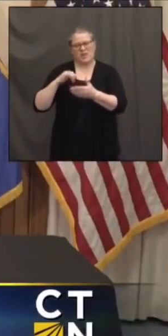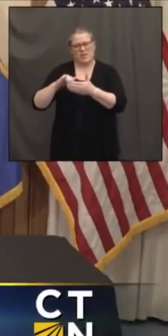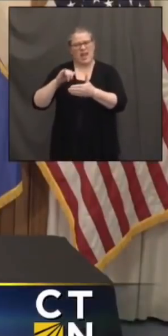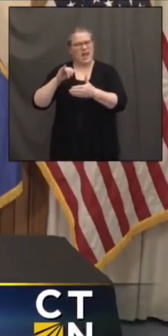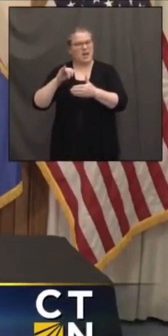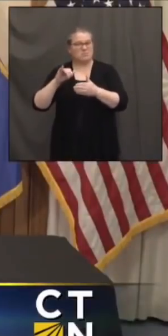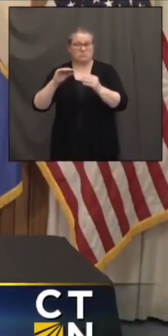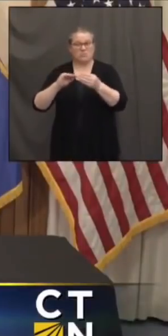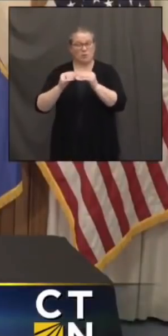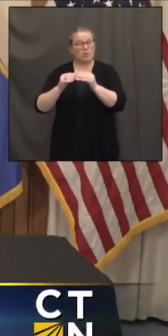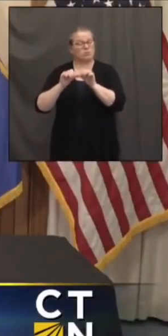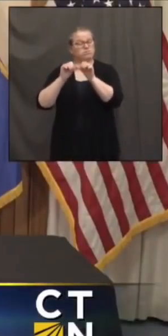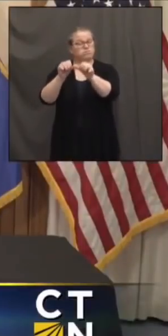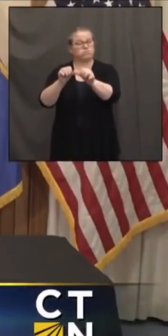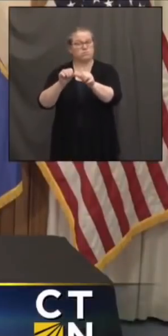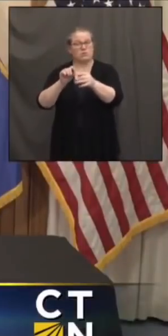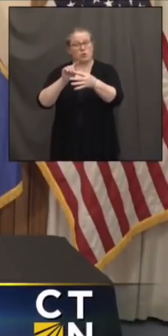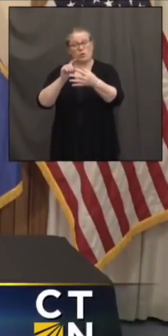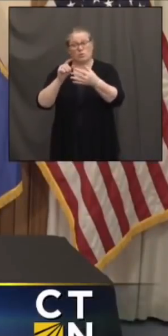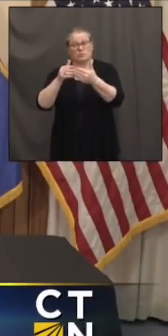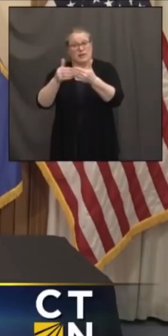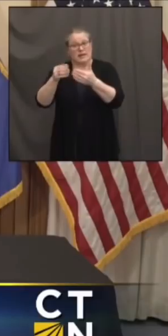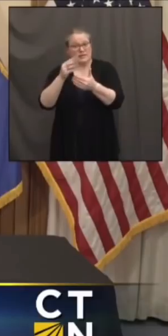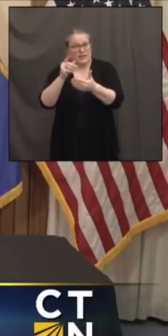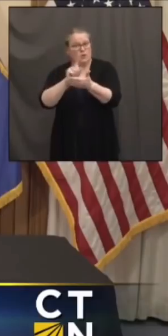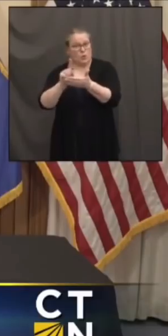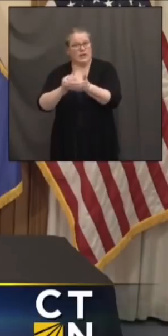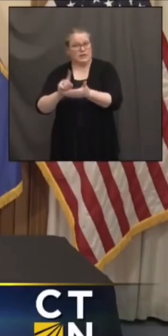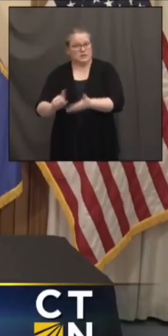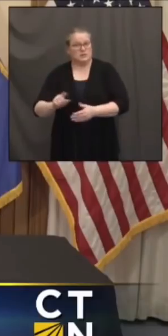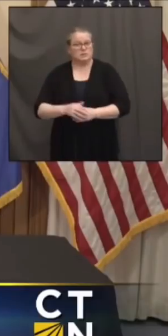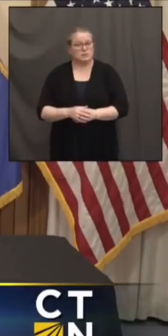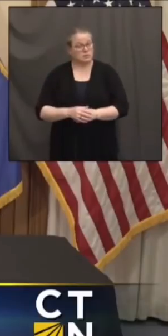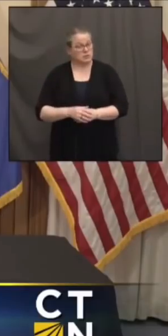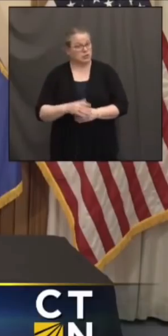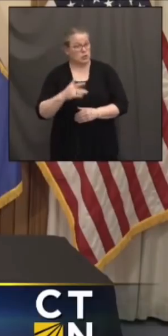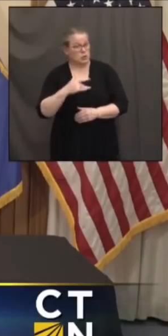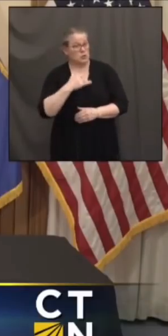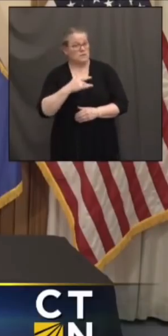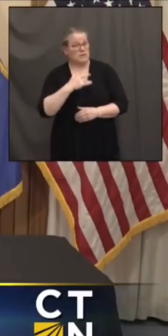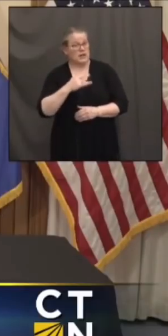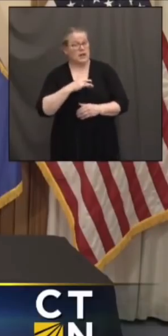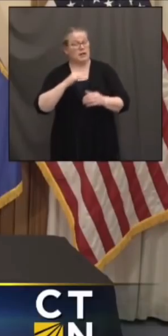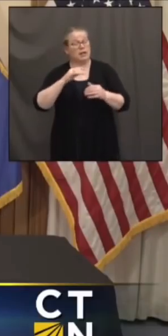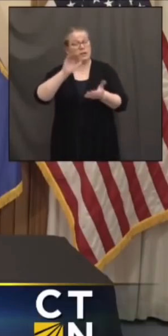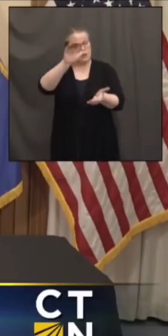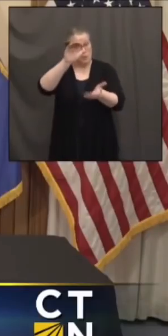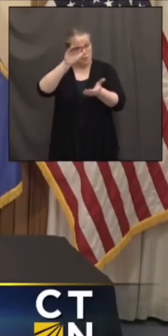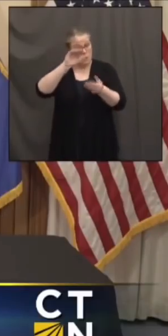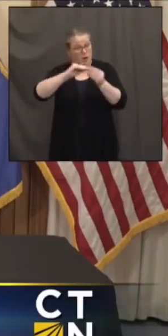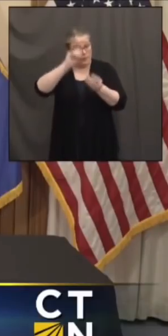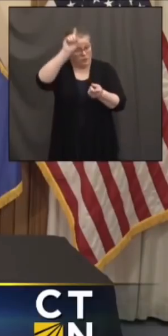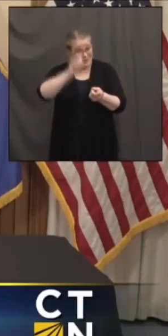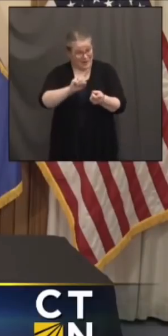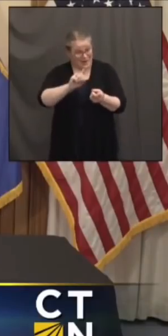So then you expect sort of demand to drop off around that same time? Yeah,